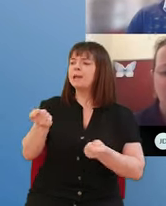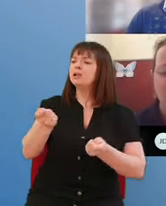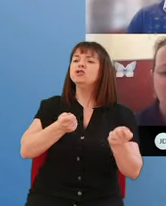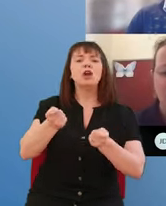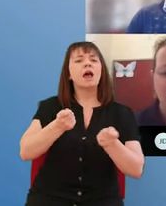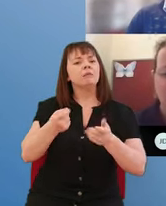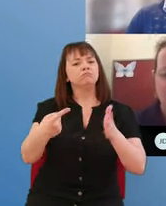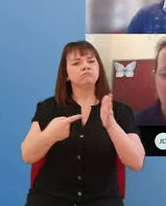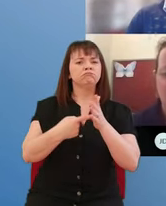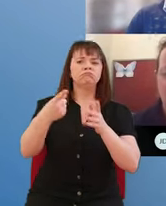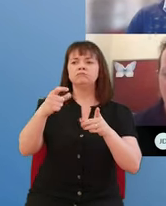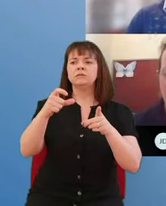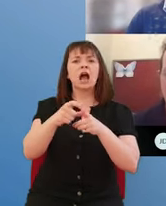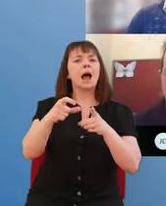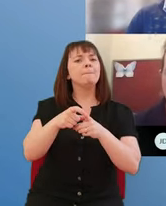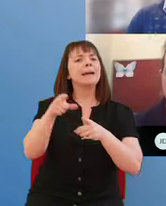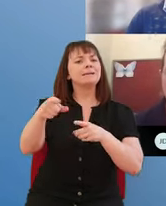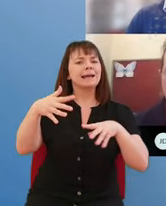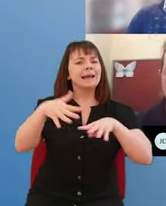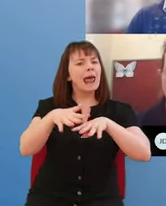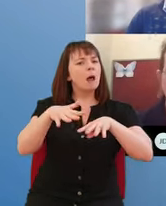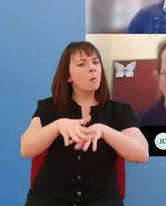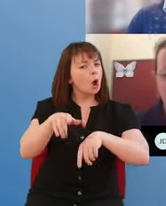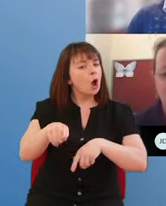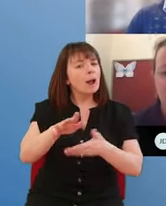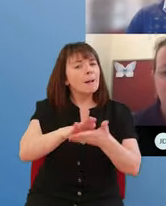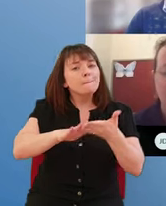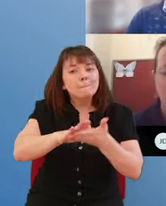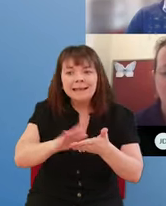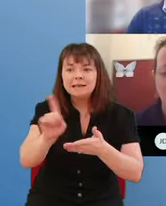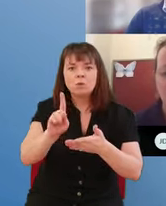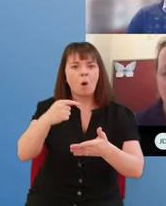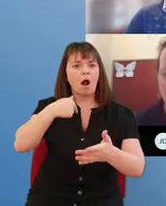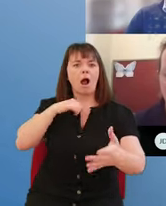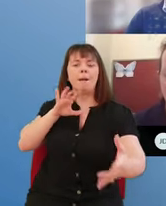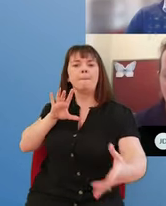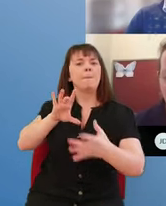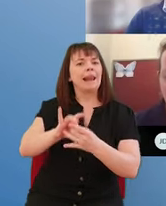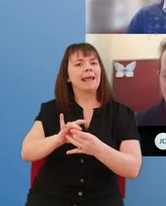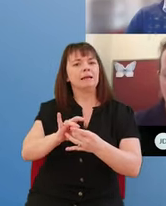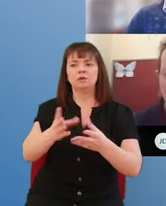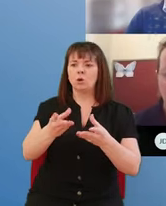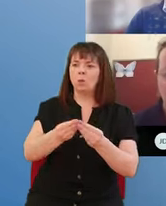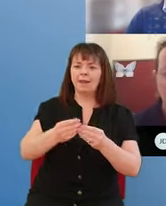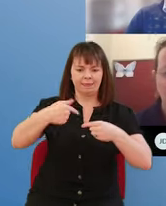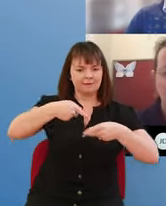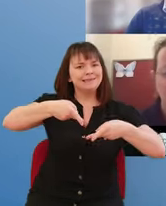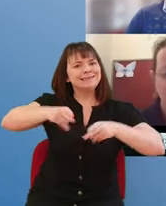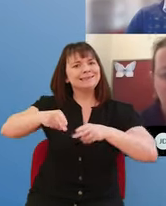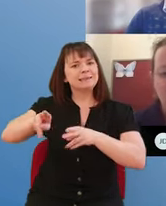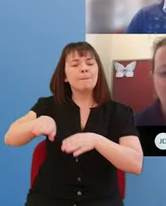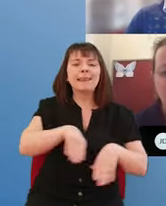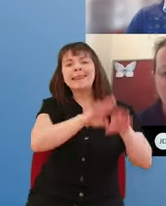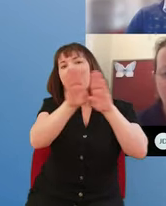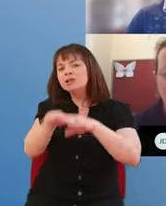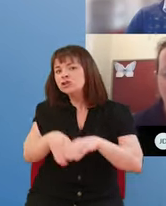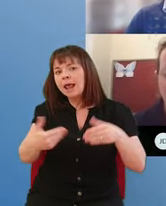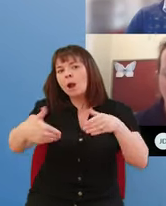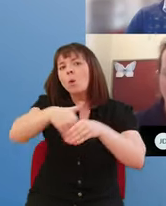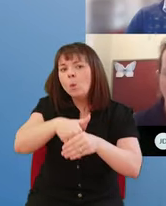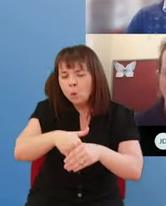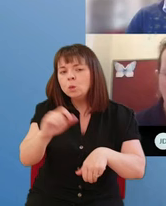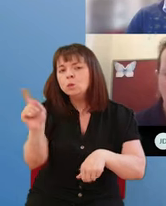nationally, including at the weekly or monthly network calls with the National Clinical Director, and